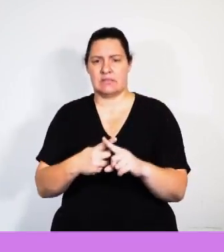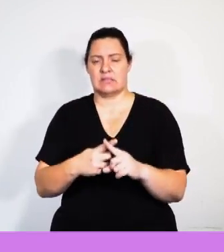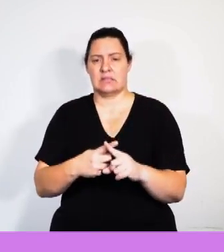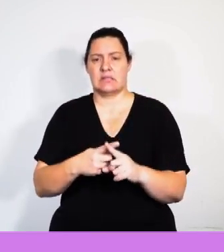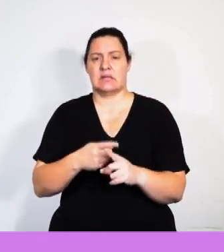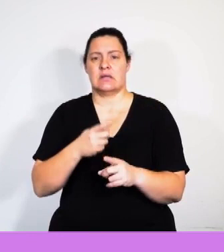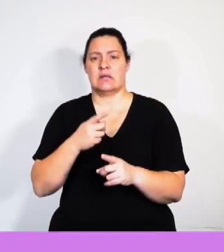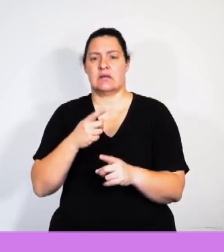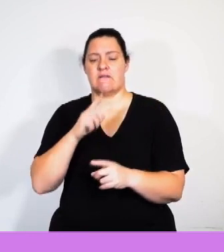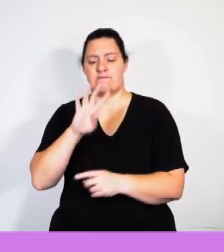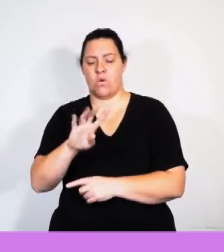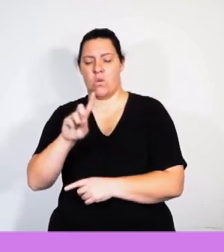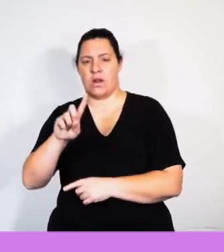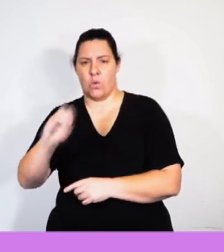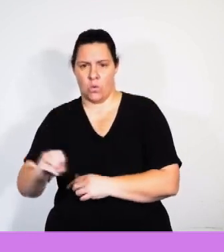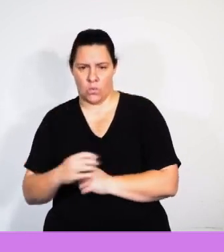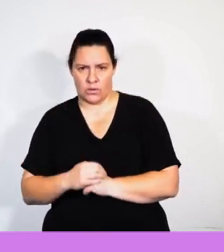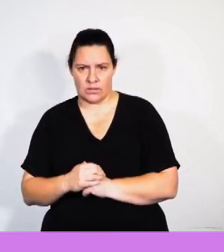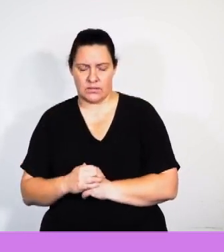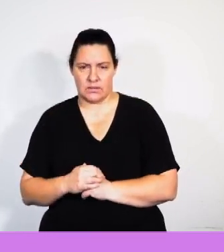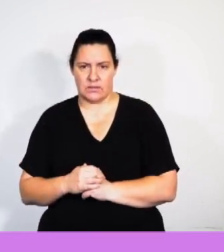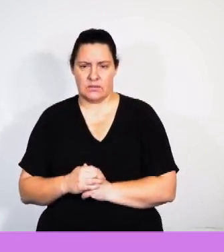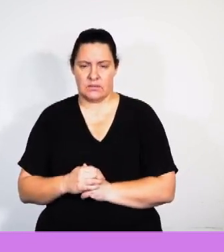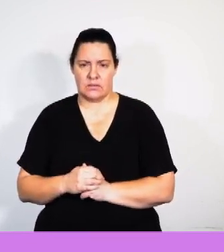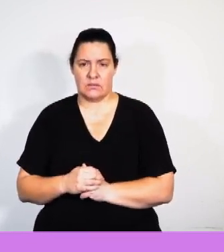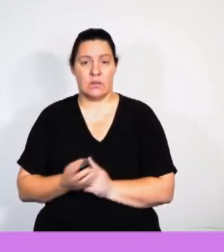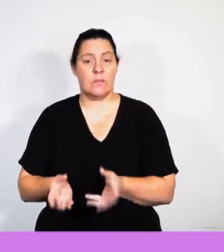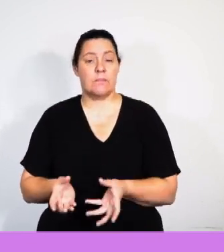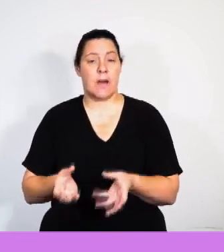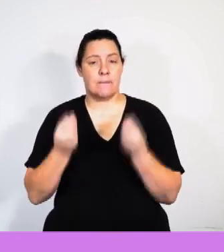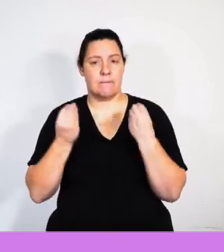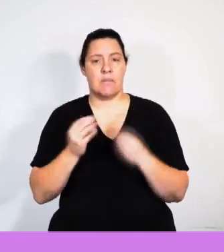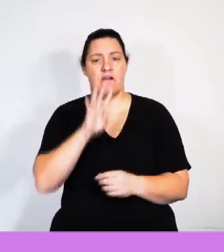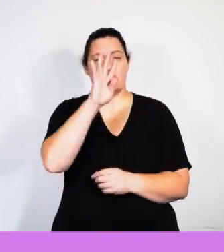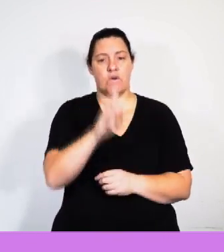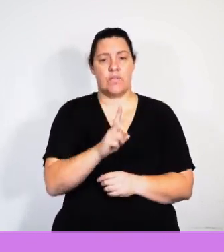by 410. We get